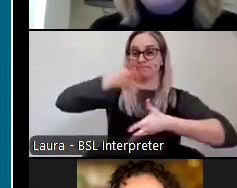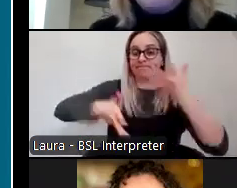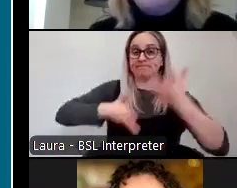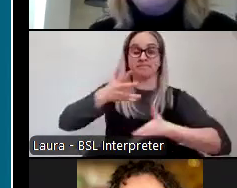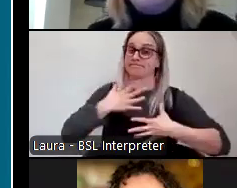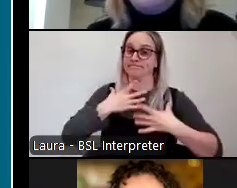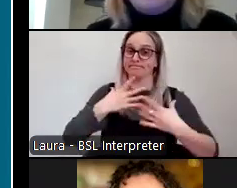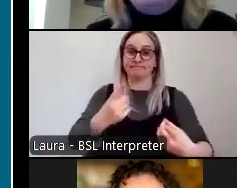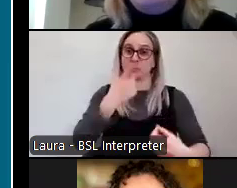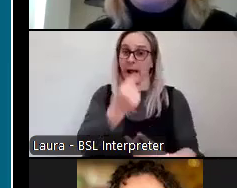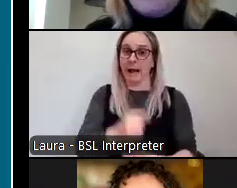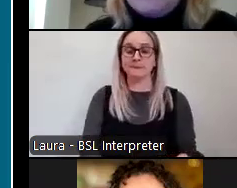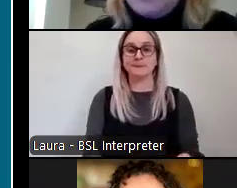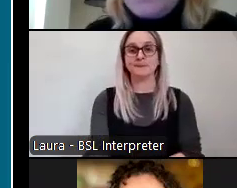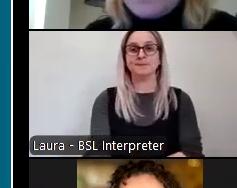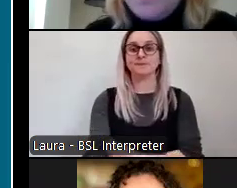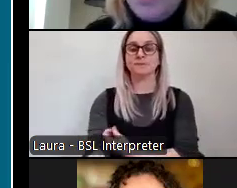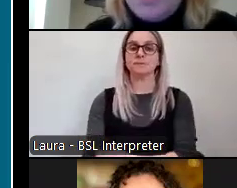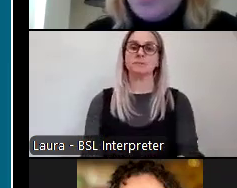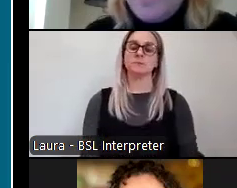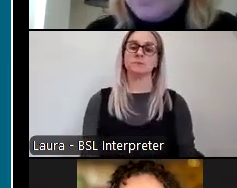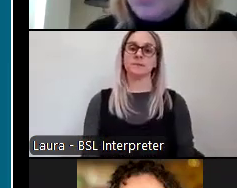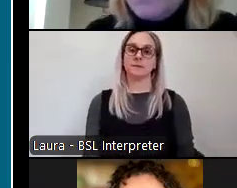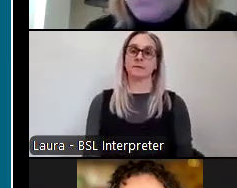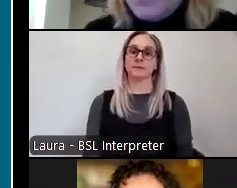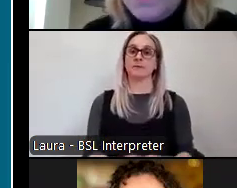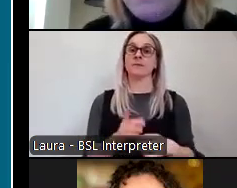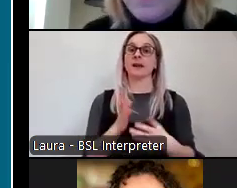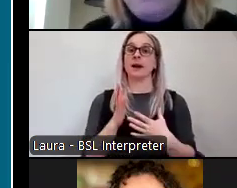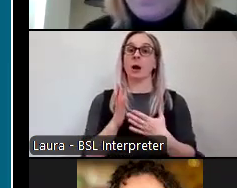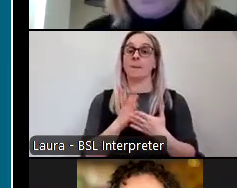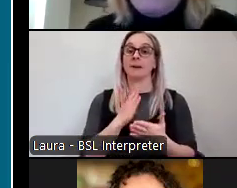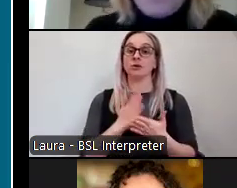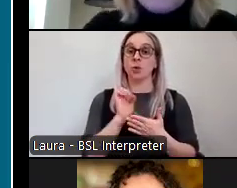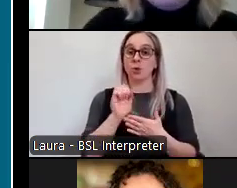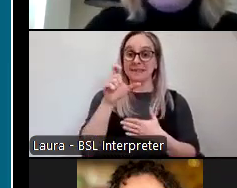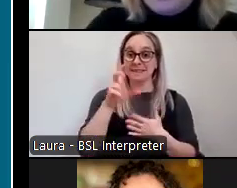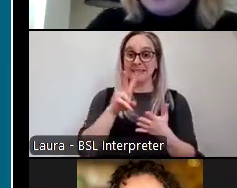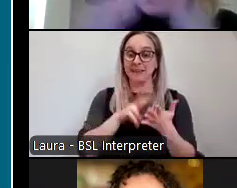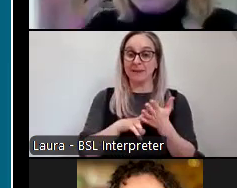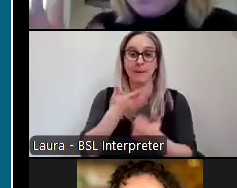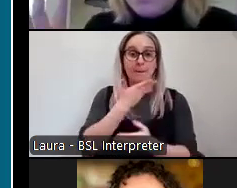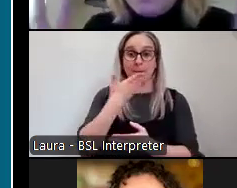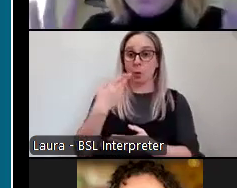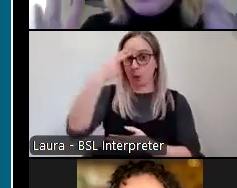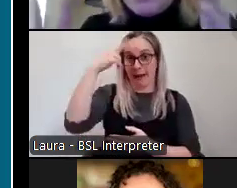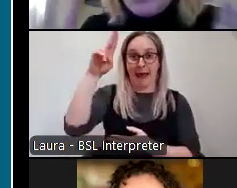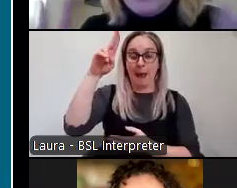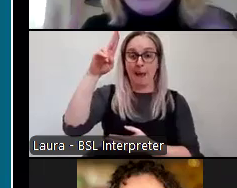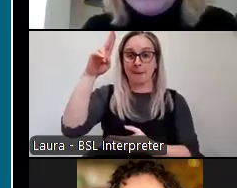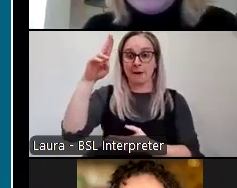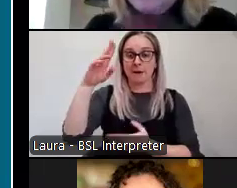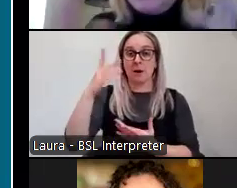is. We do ask that you anonymise your CV. That's so that we can assess the